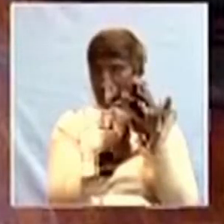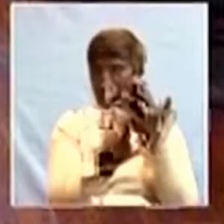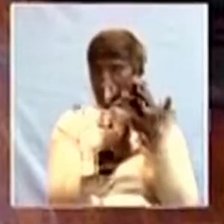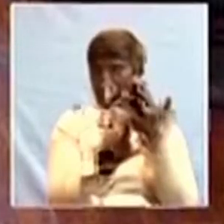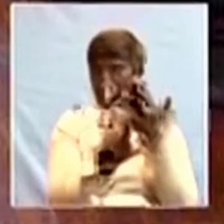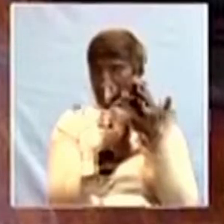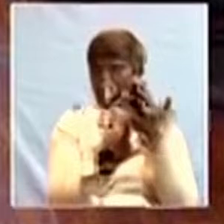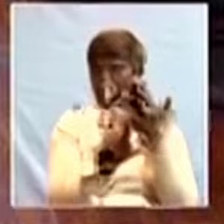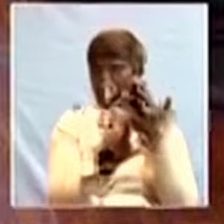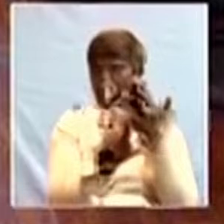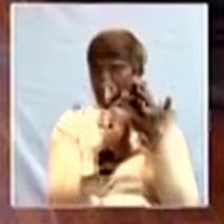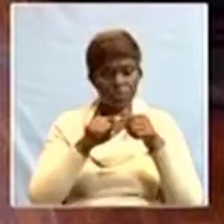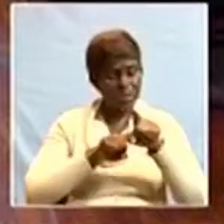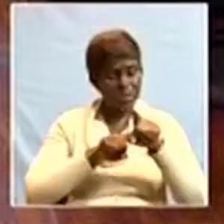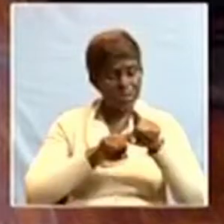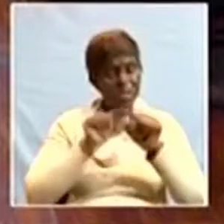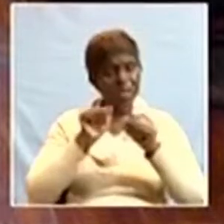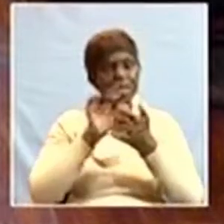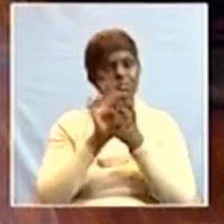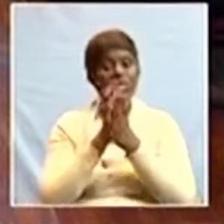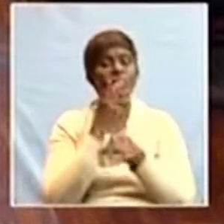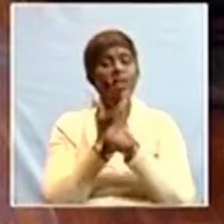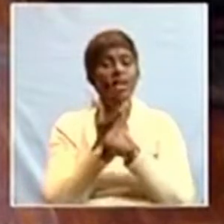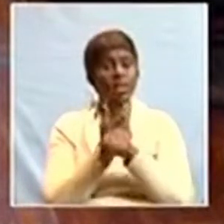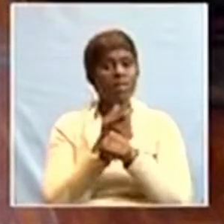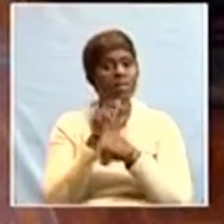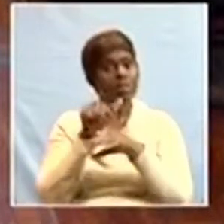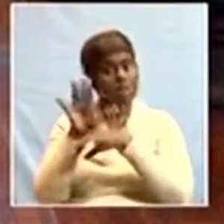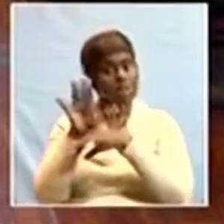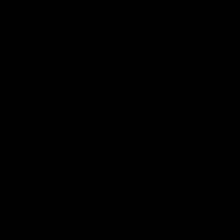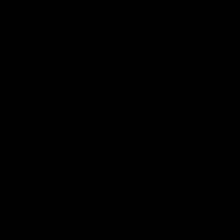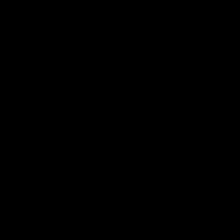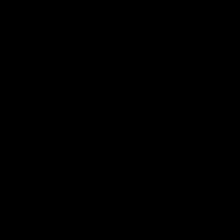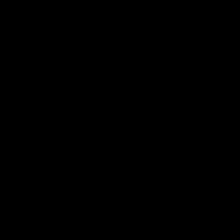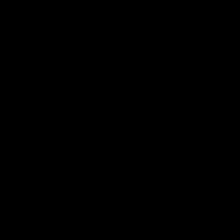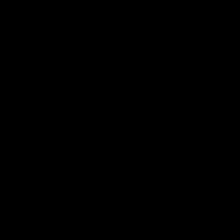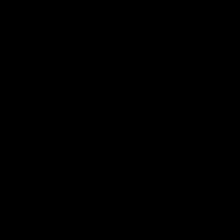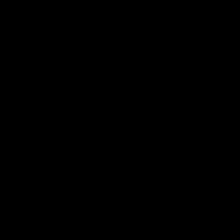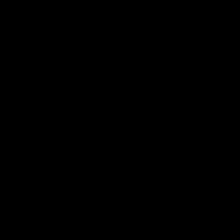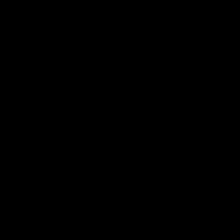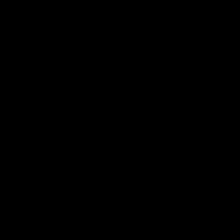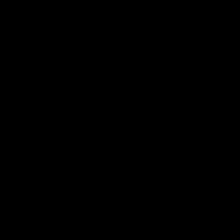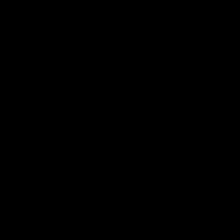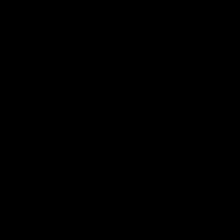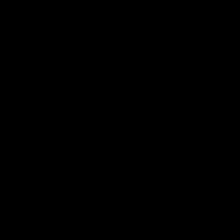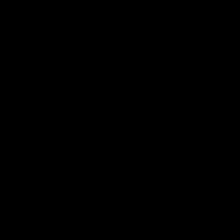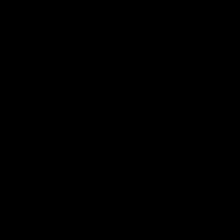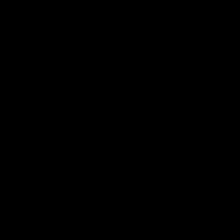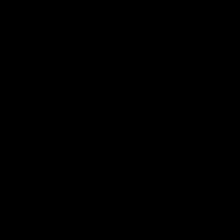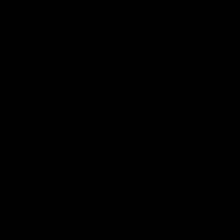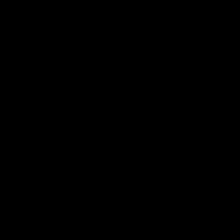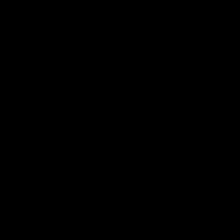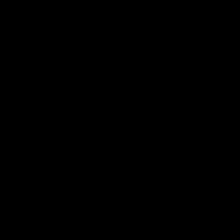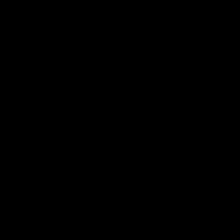You see, this committee can also be tough. We'll send you out. Call